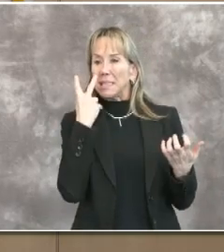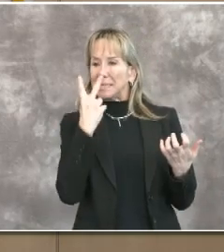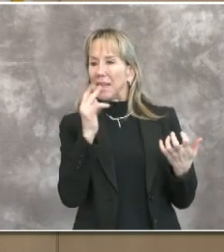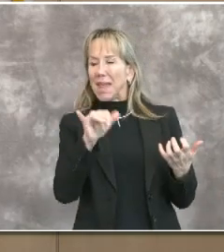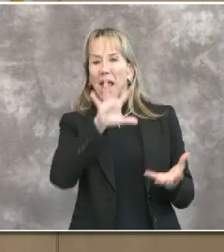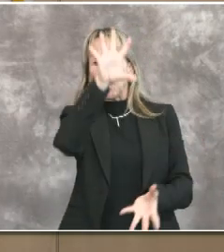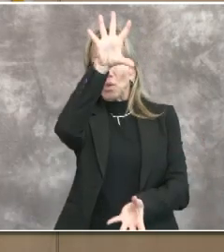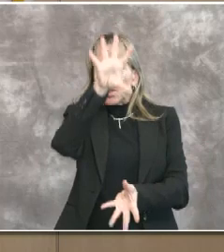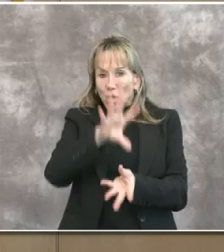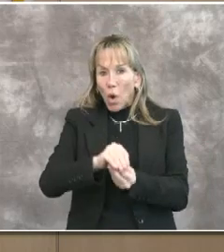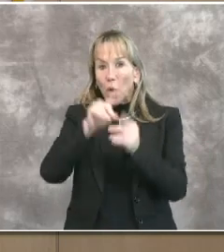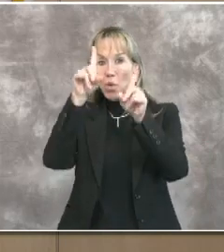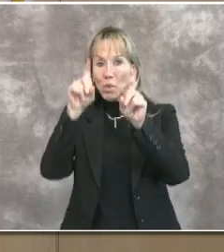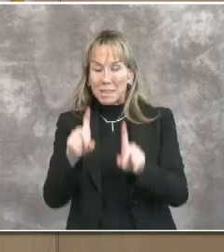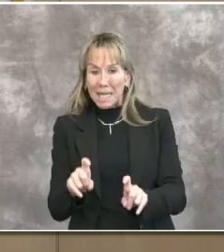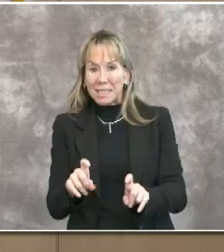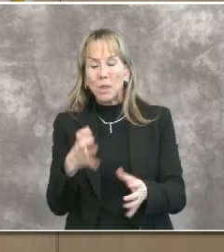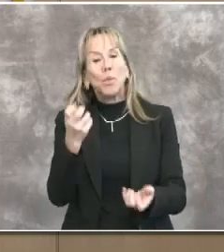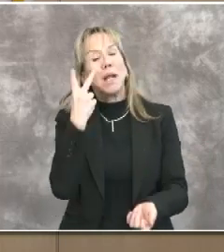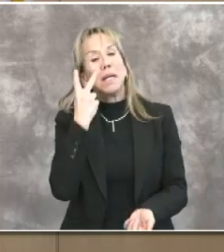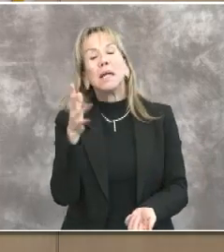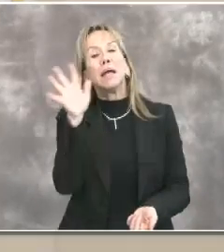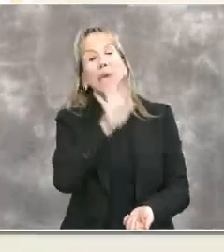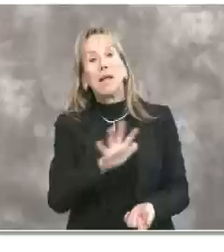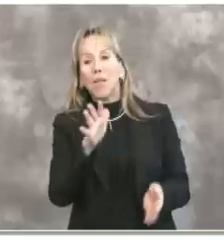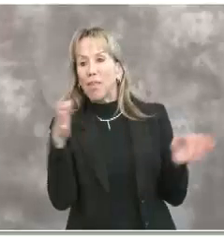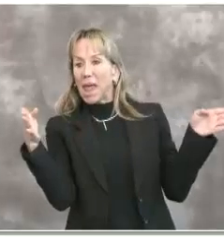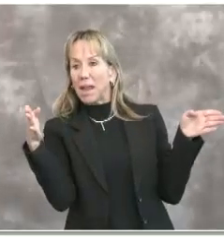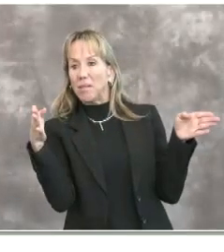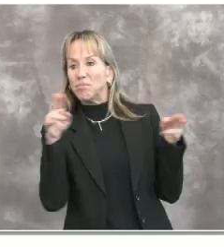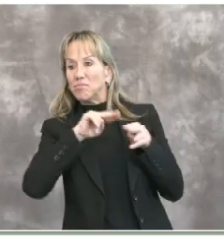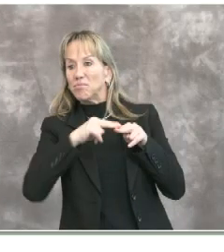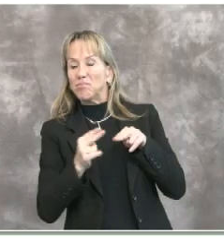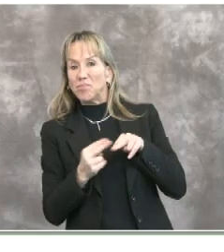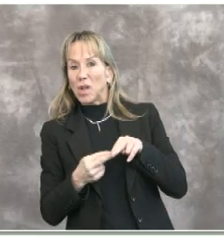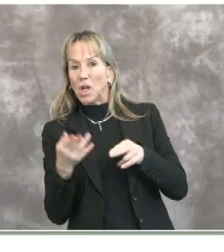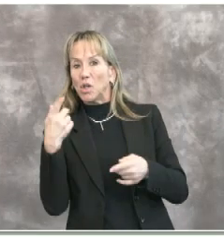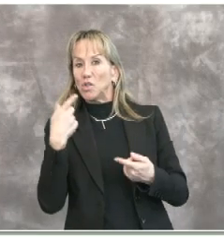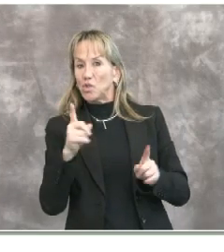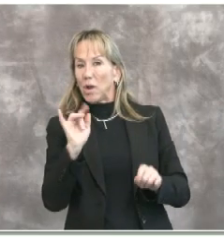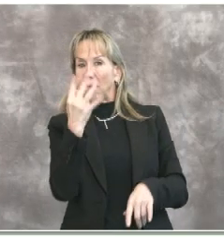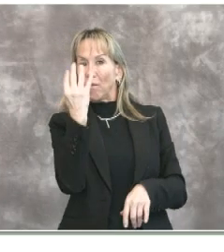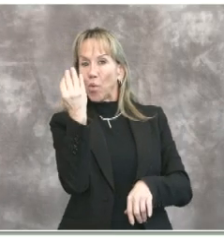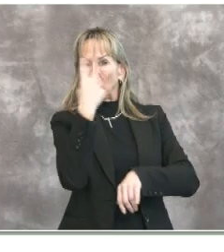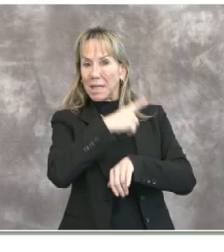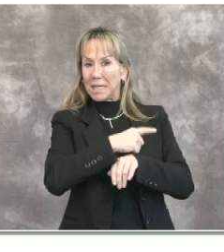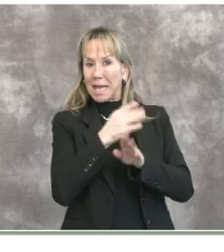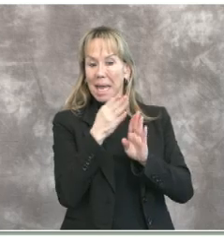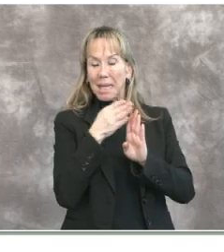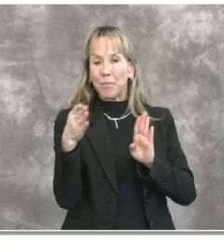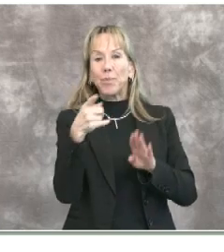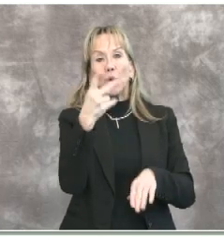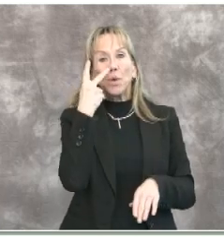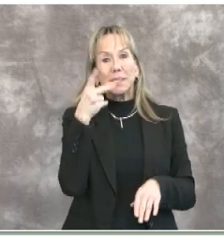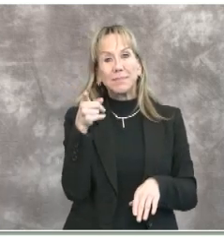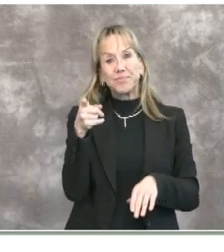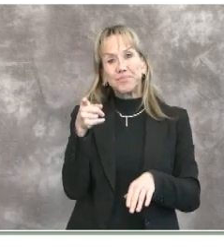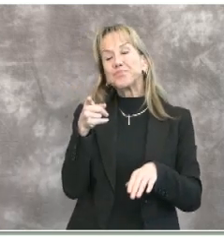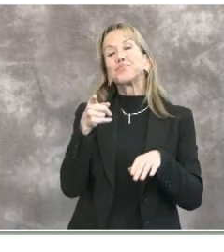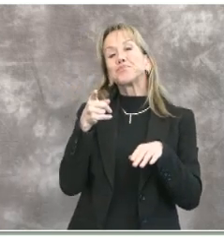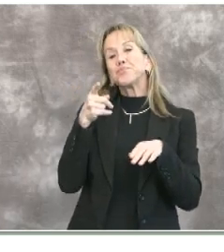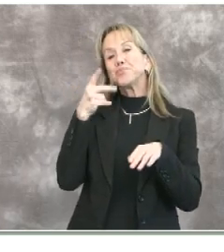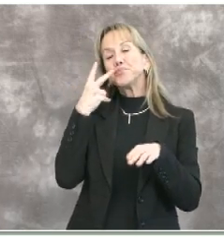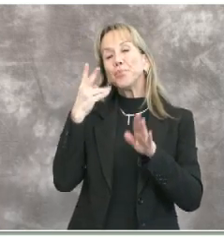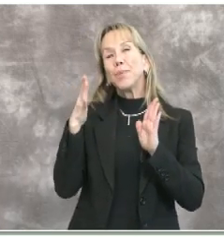of the total tests within a 14-day period of time. And as you see here on this slide, from April 6th